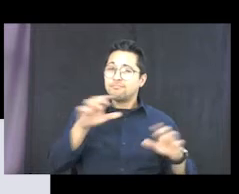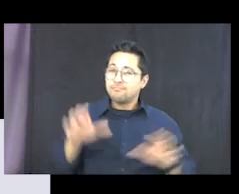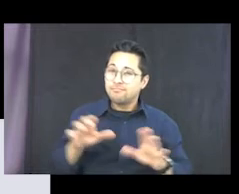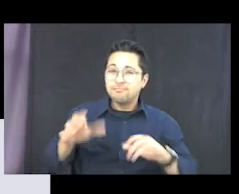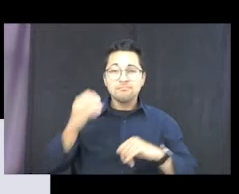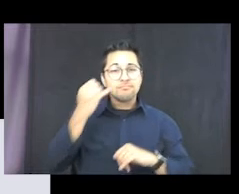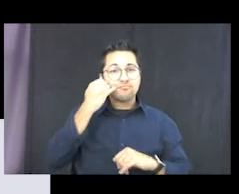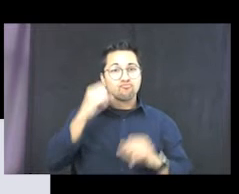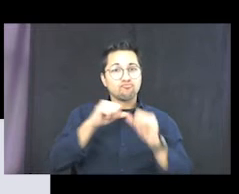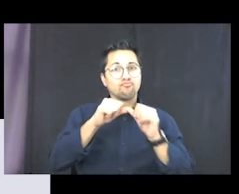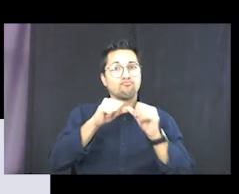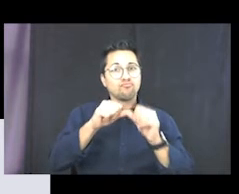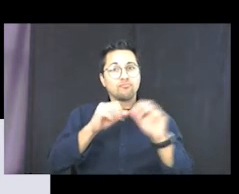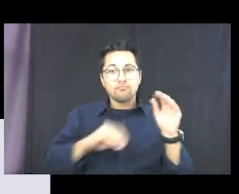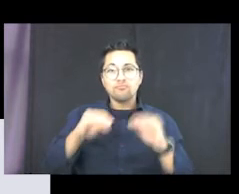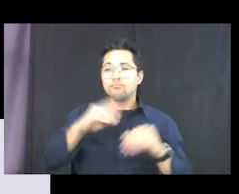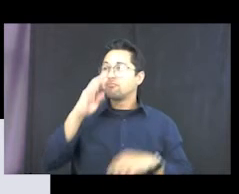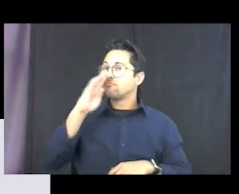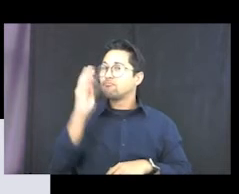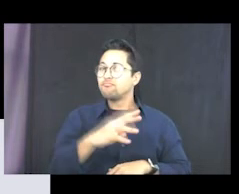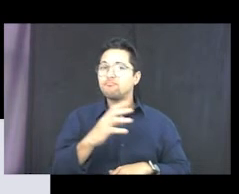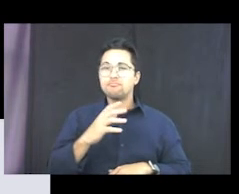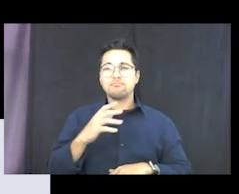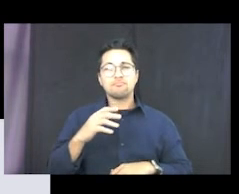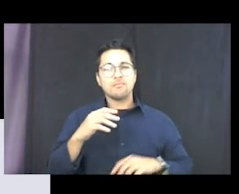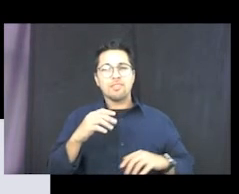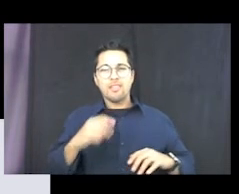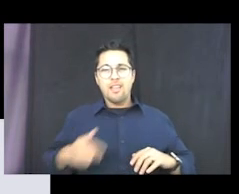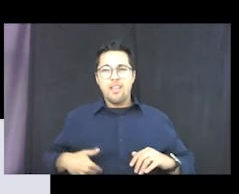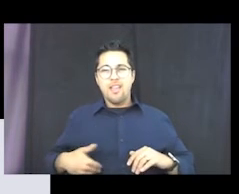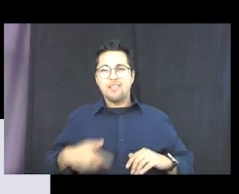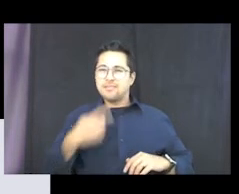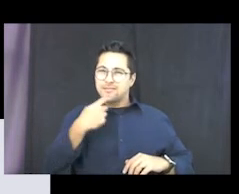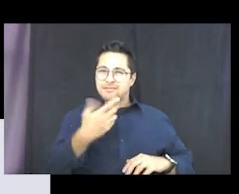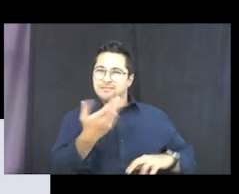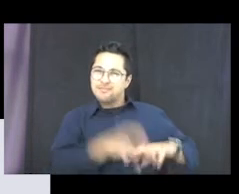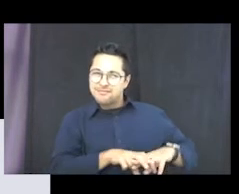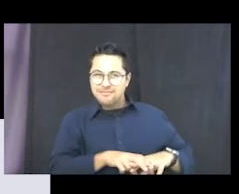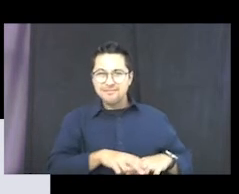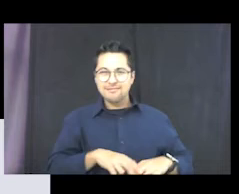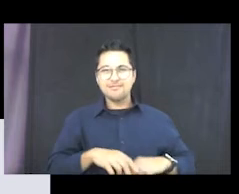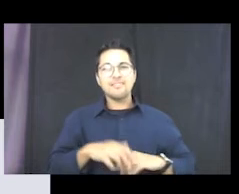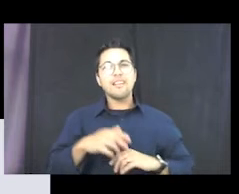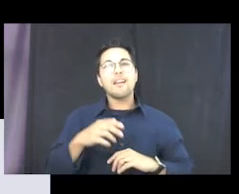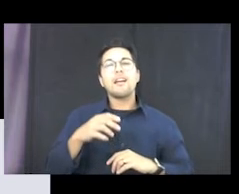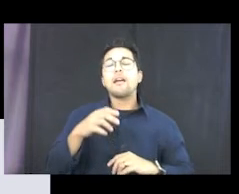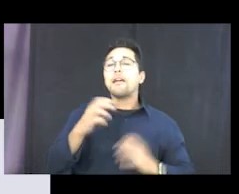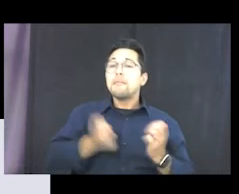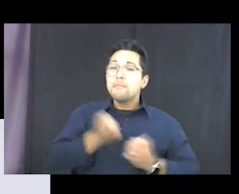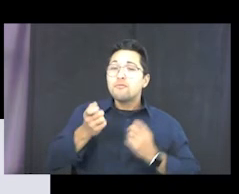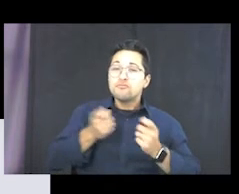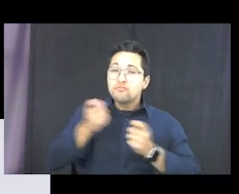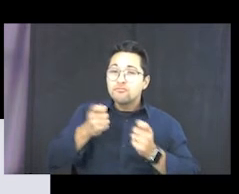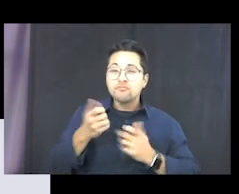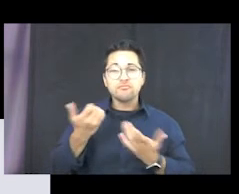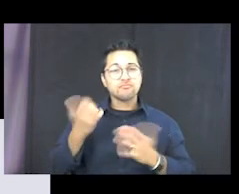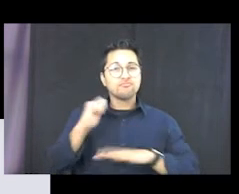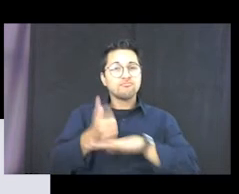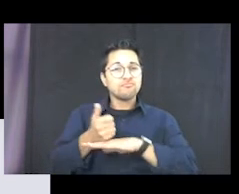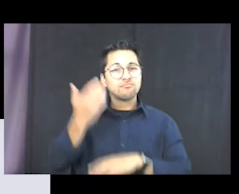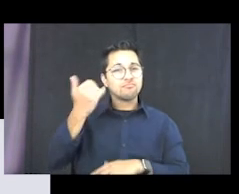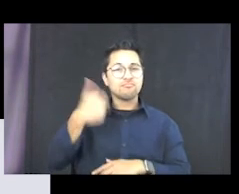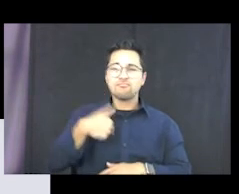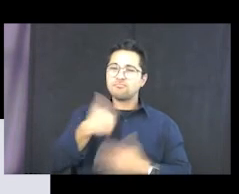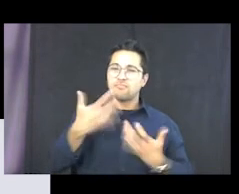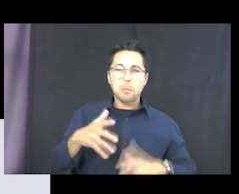if we kept on moving and ignored the impulse to sit down because it made us look silly. Emotional control we put into place so that we didn't